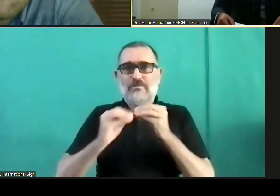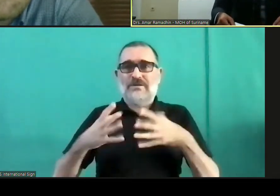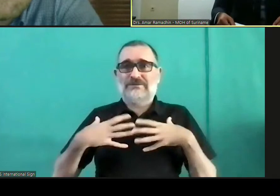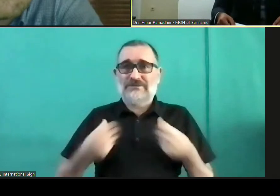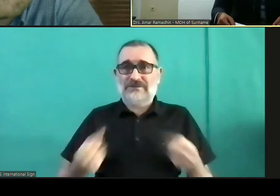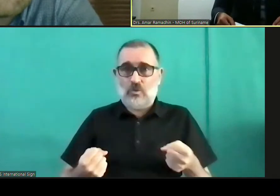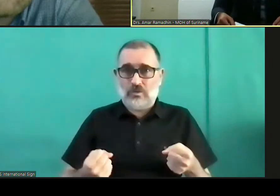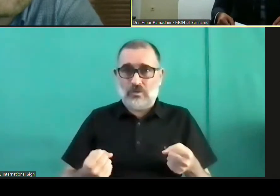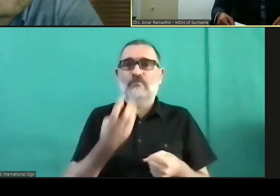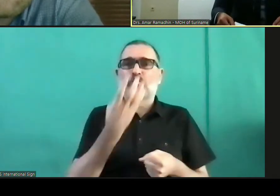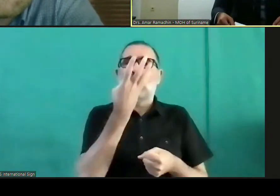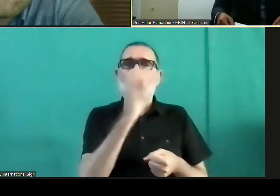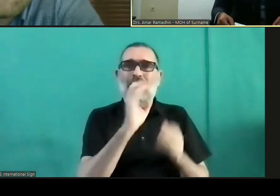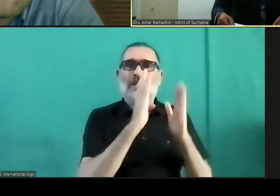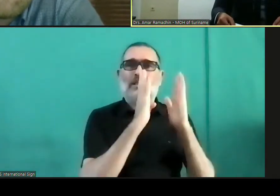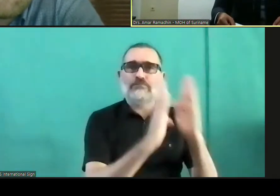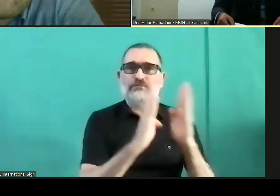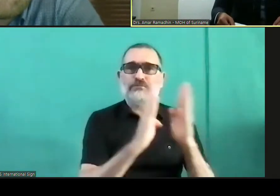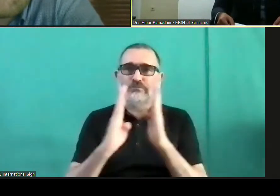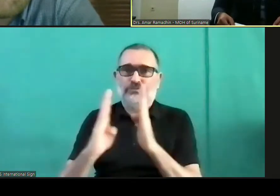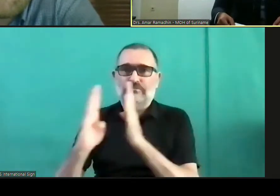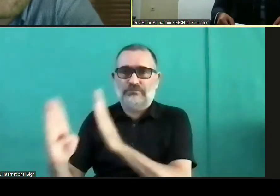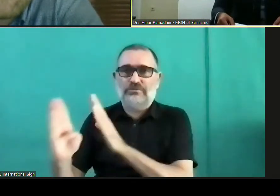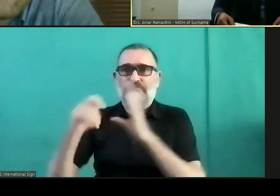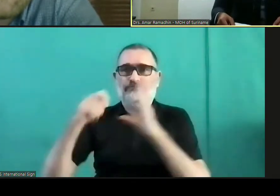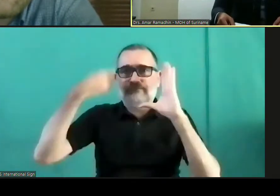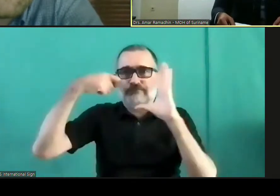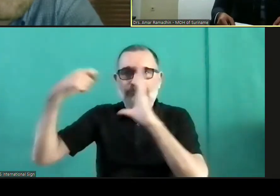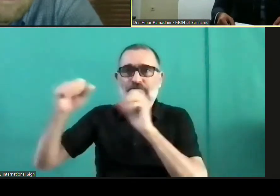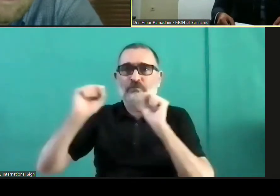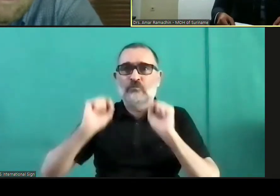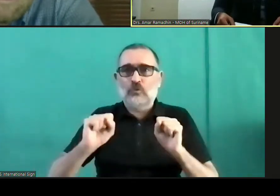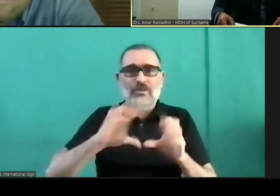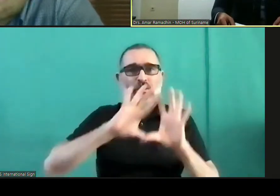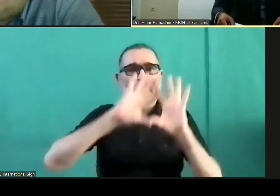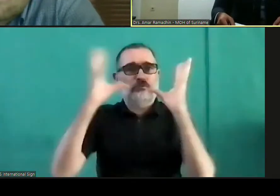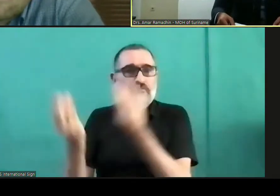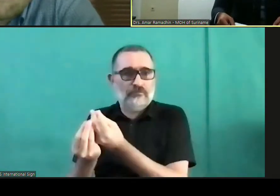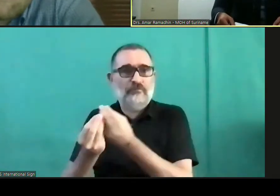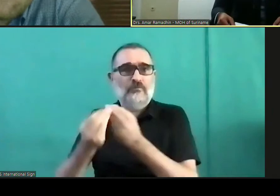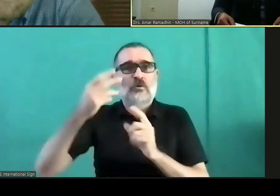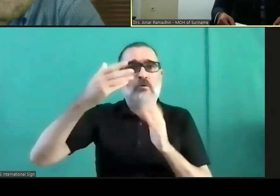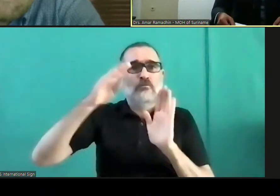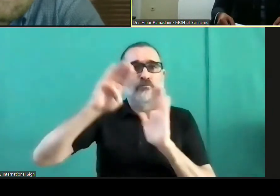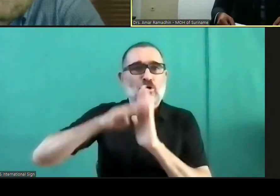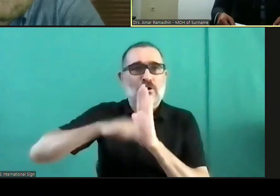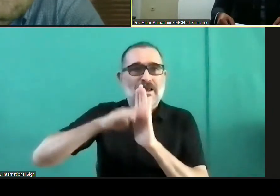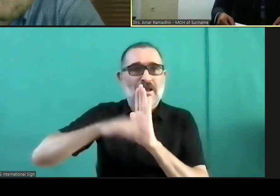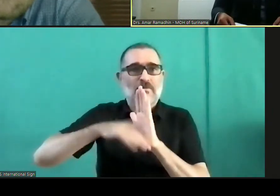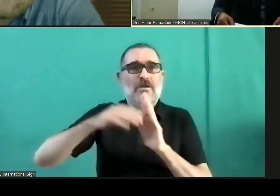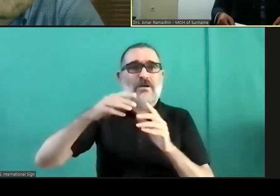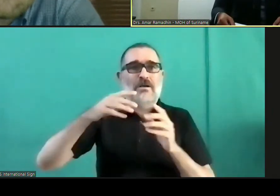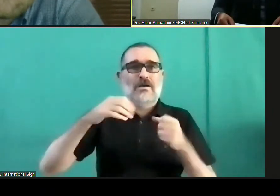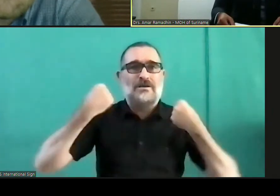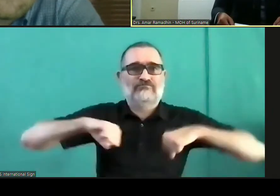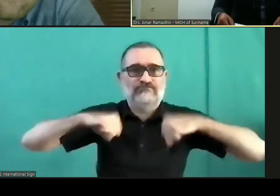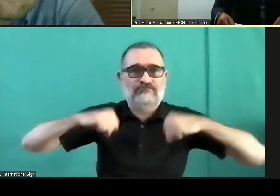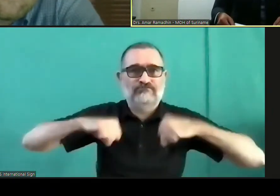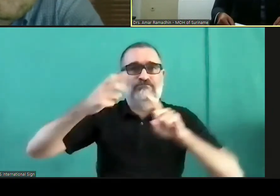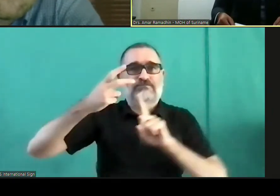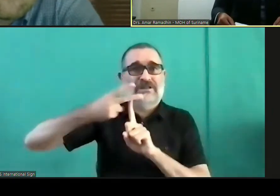health, a psychological helpline has been set up in the context of the COVID-19 situation for people in